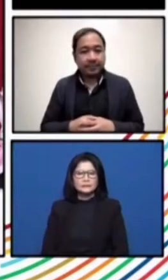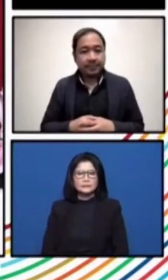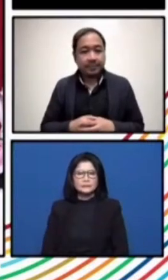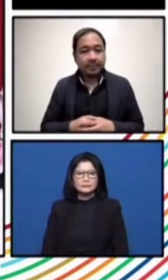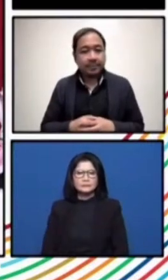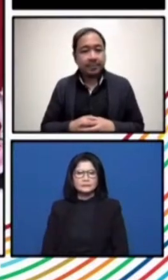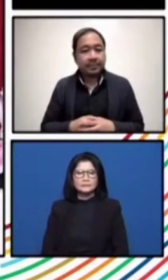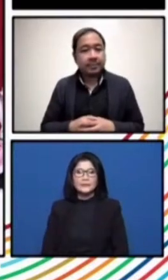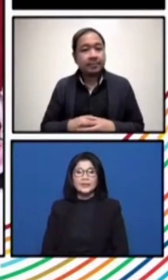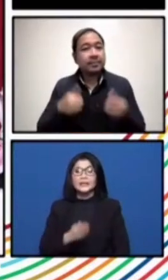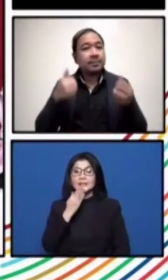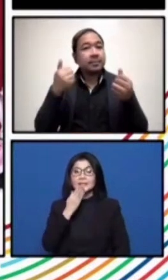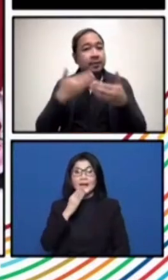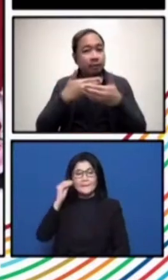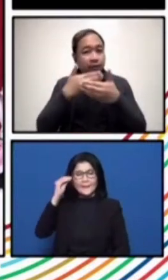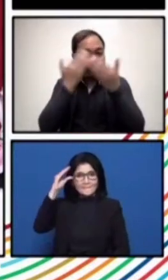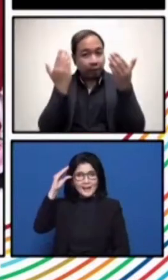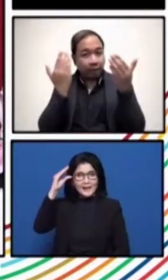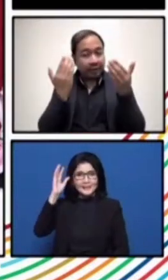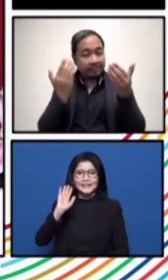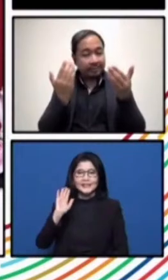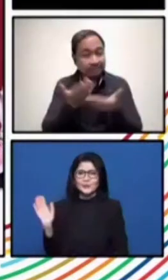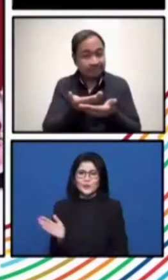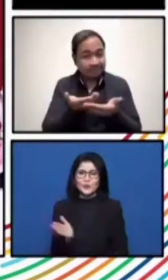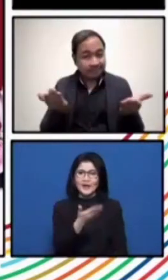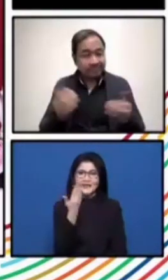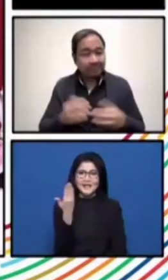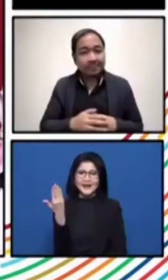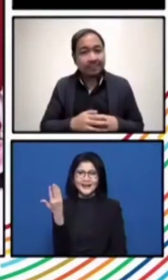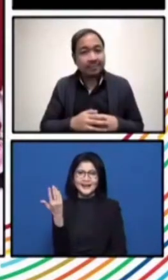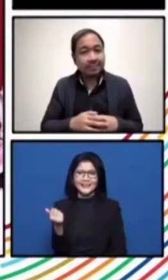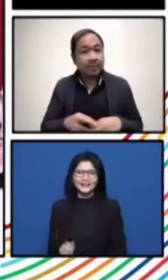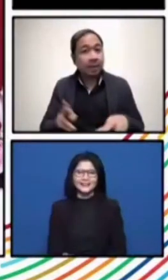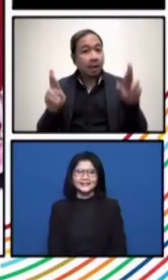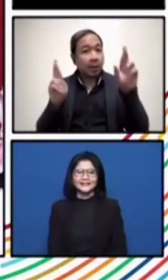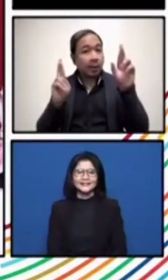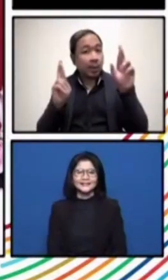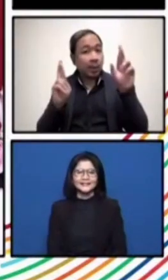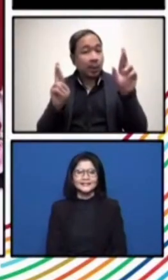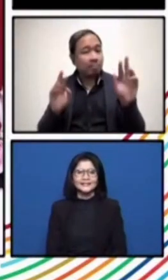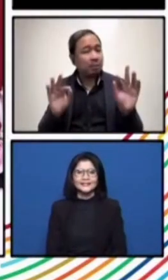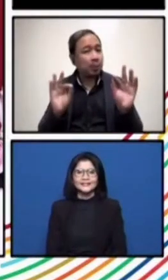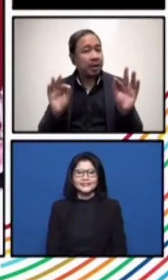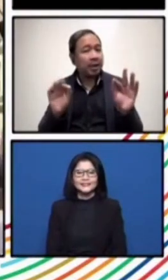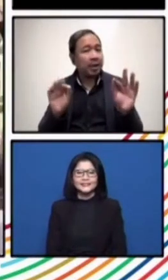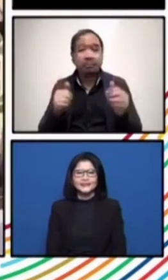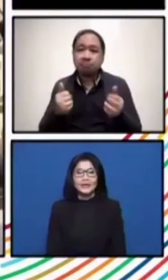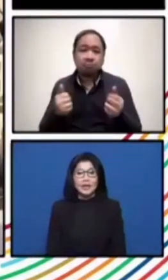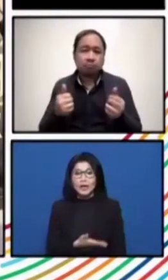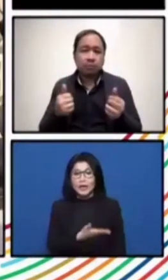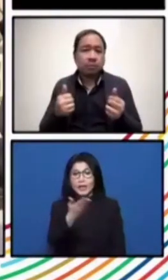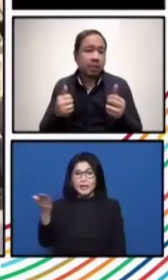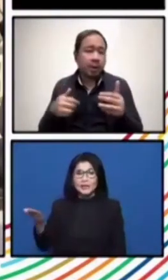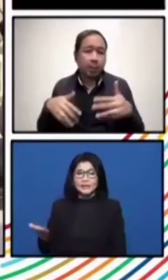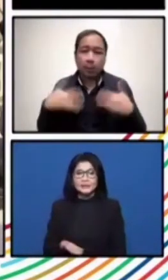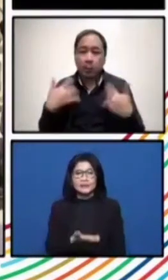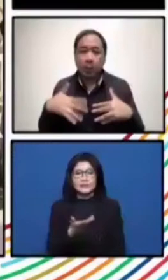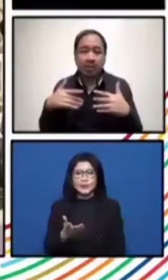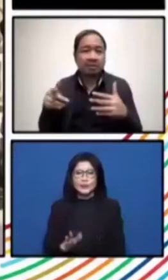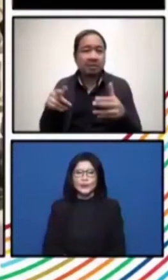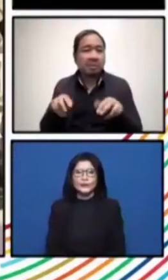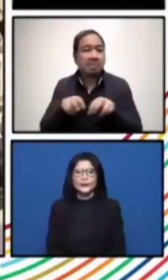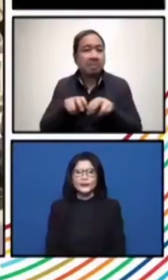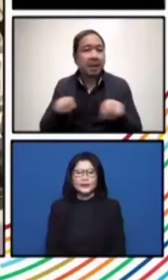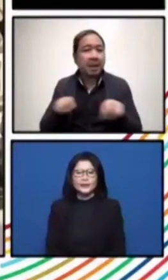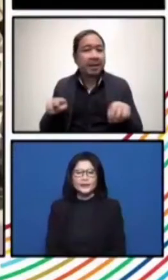good morning everyone um I hope everyone's doing well and it was a wonderful panel so to keep my remarks very short and